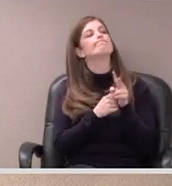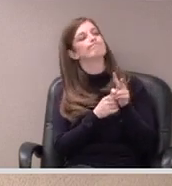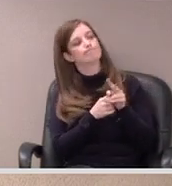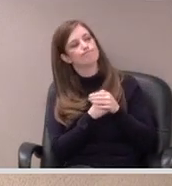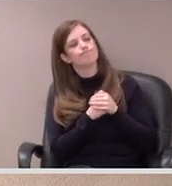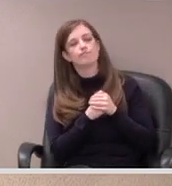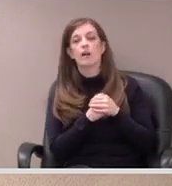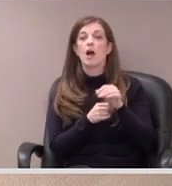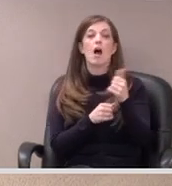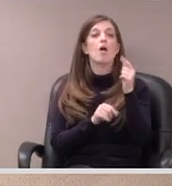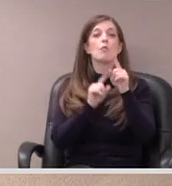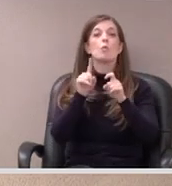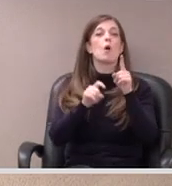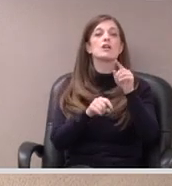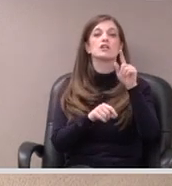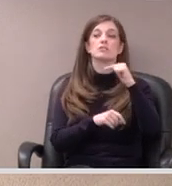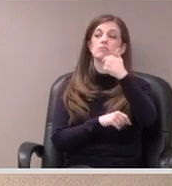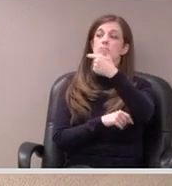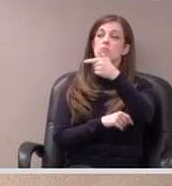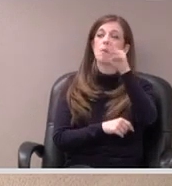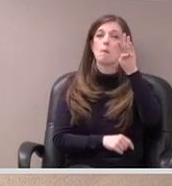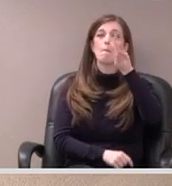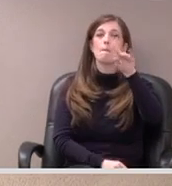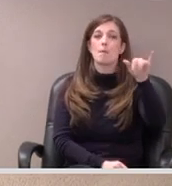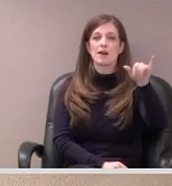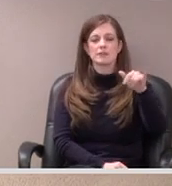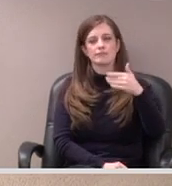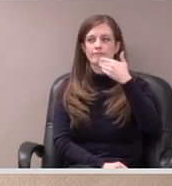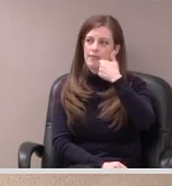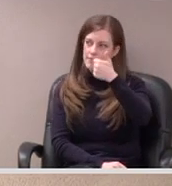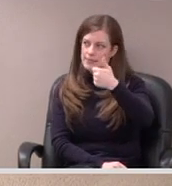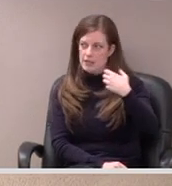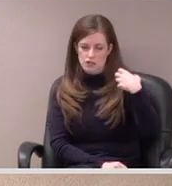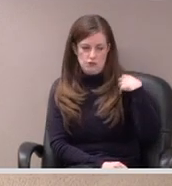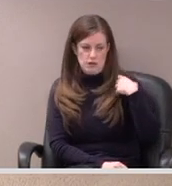Other questions, Mr. Brady? Thank you, Chair.